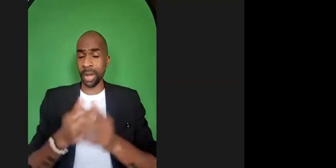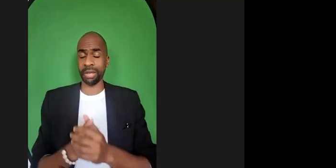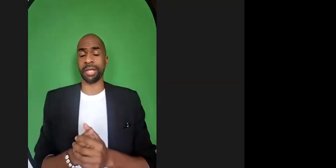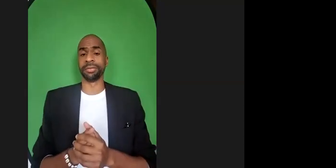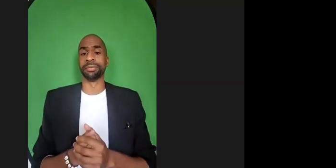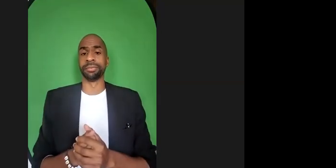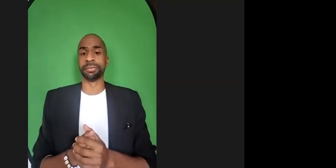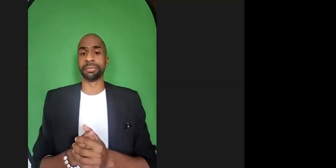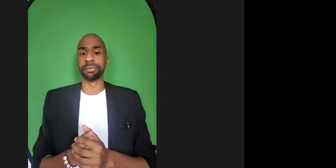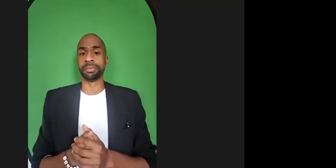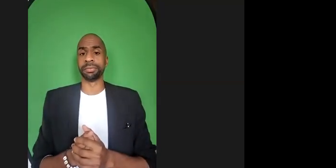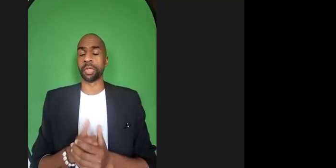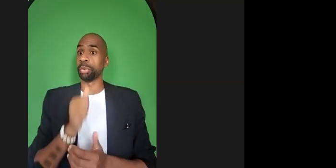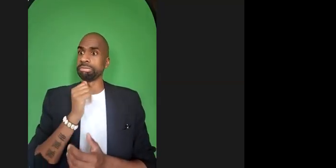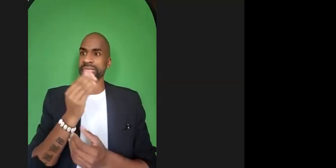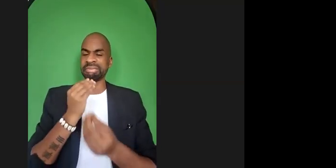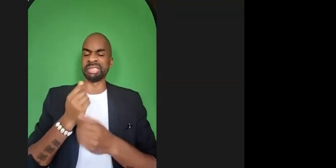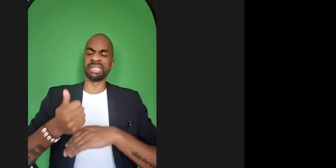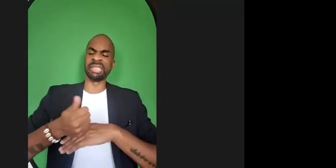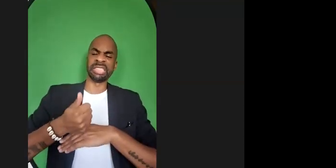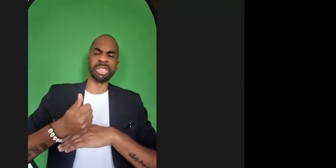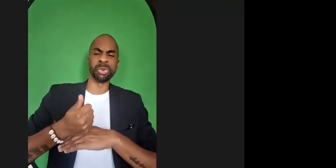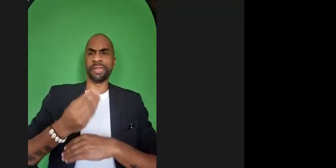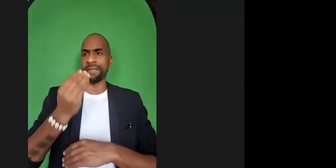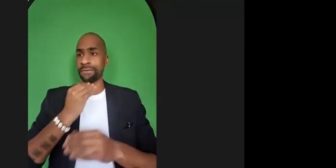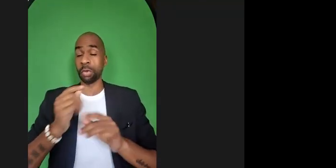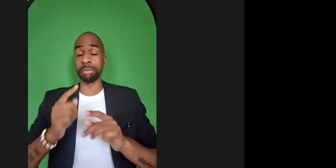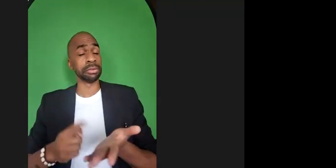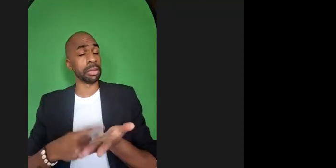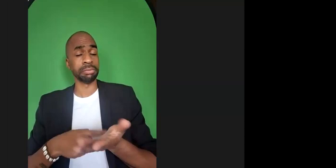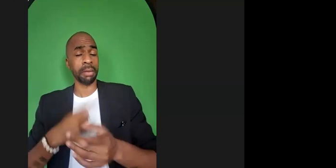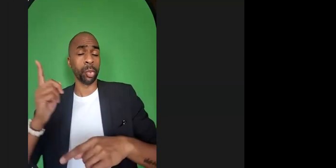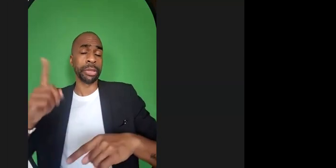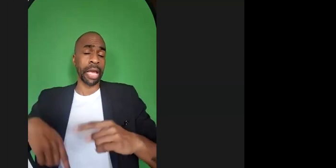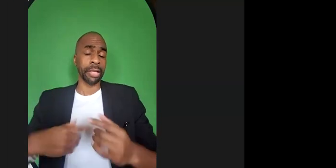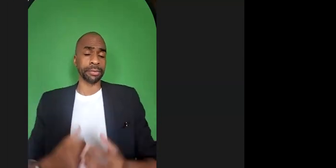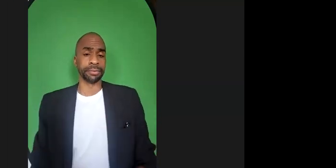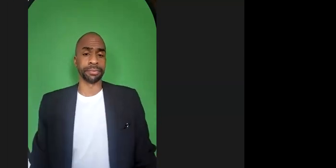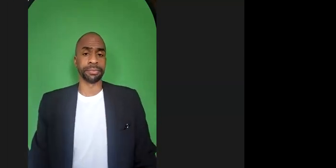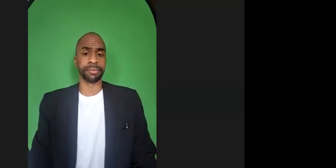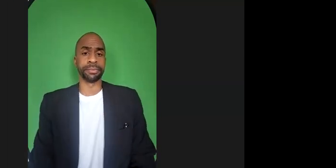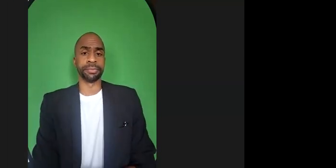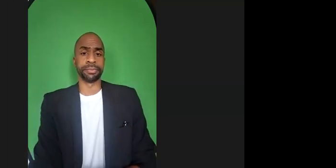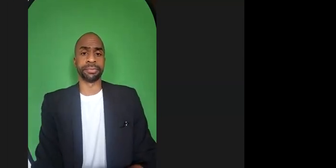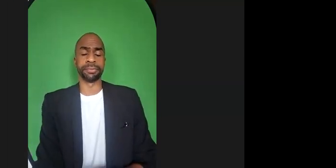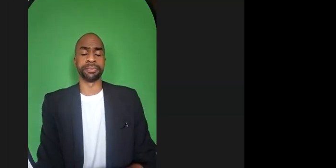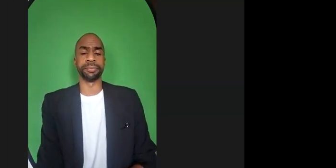be dangerous. But sometimes we can't, especially if you're exposed in the military, et